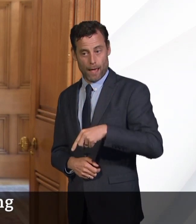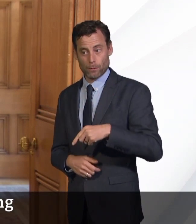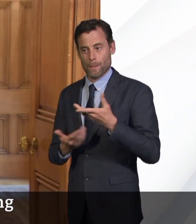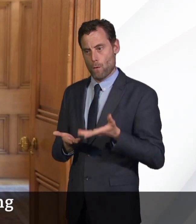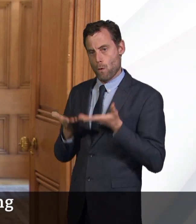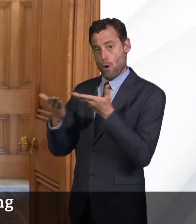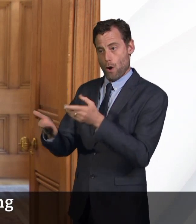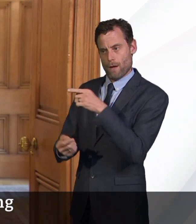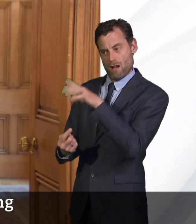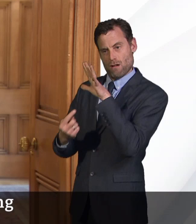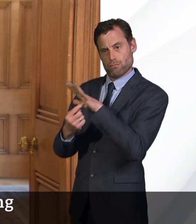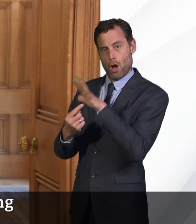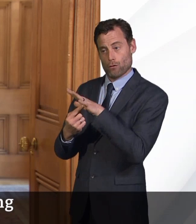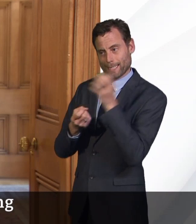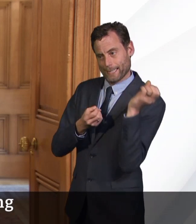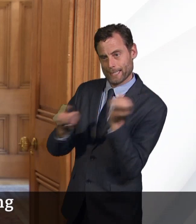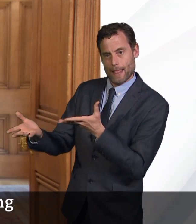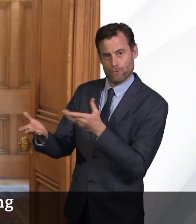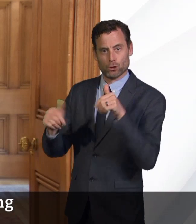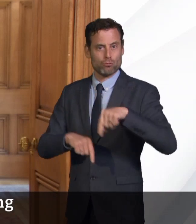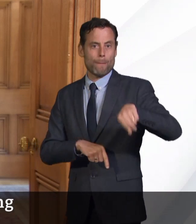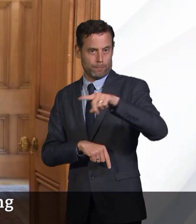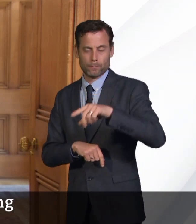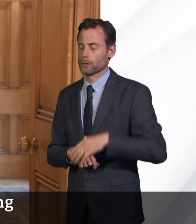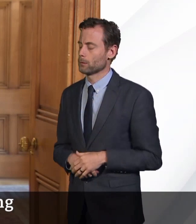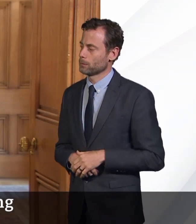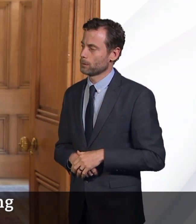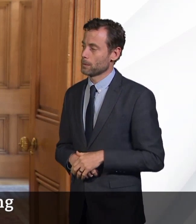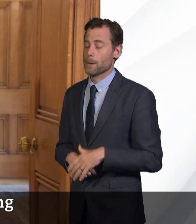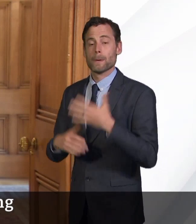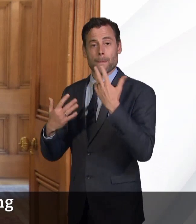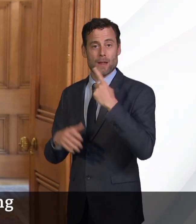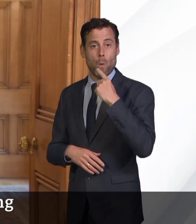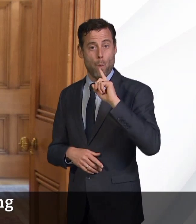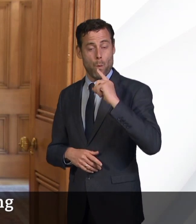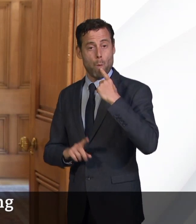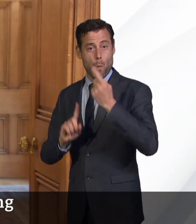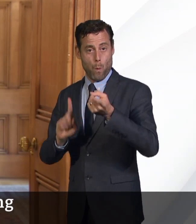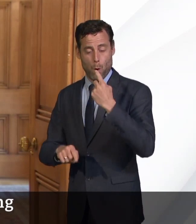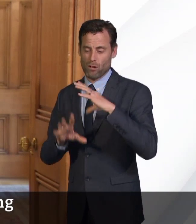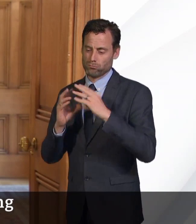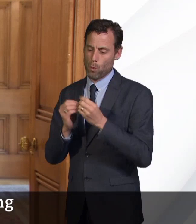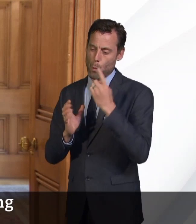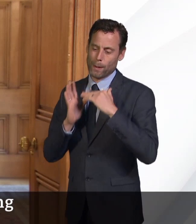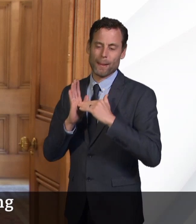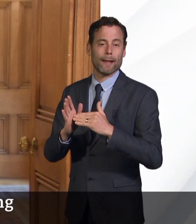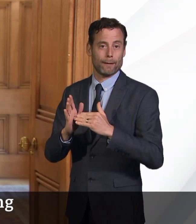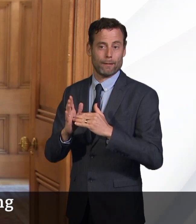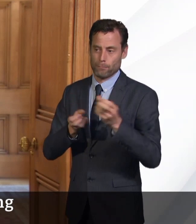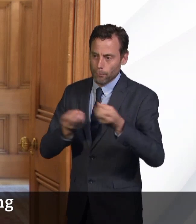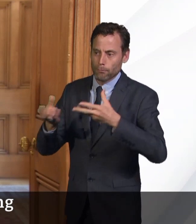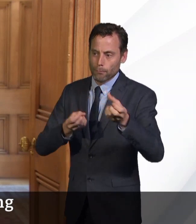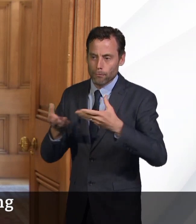priority delivery slots by supermarkets, and around 1 million orders have been placed, ensuring that people can